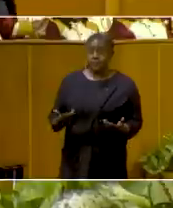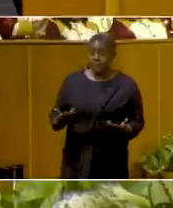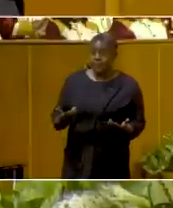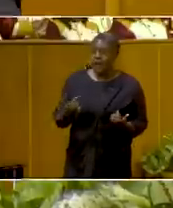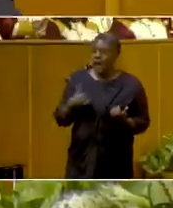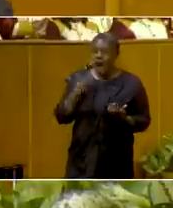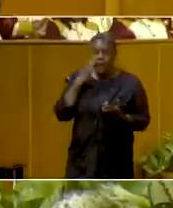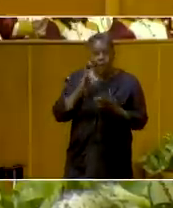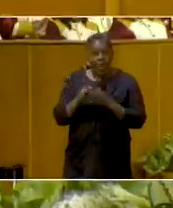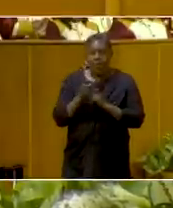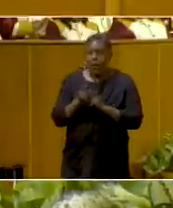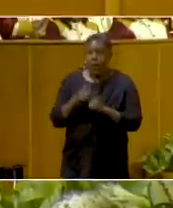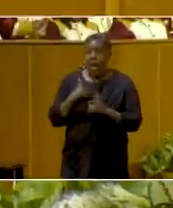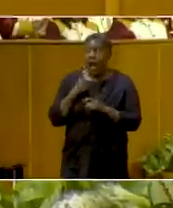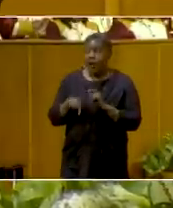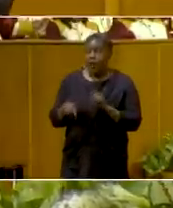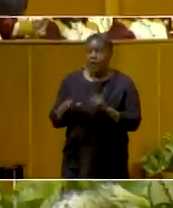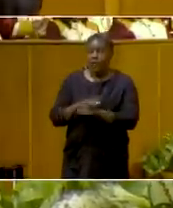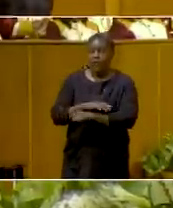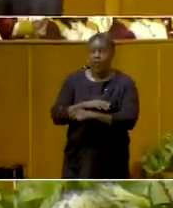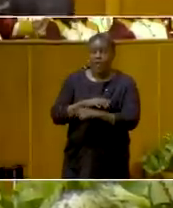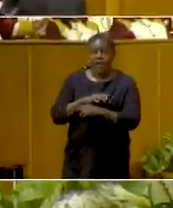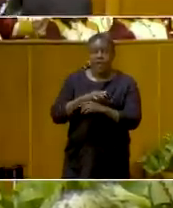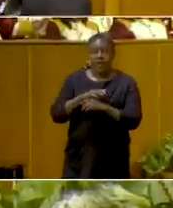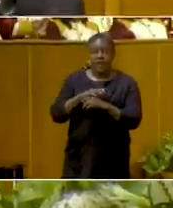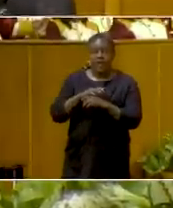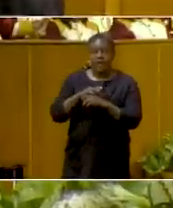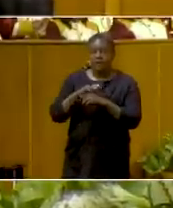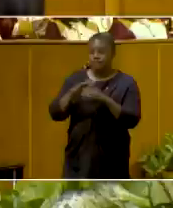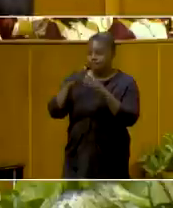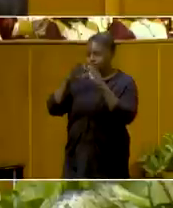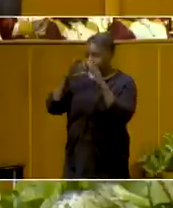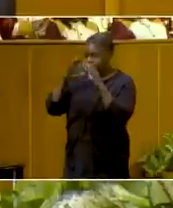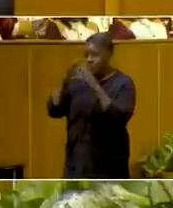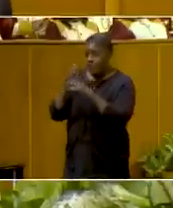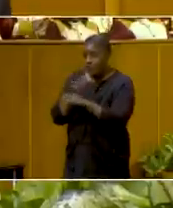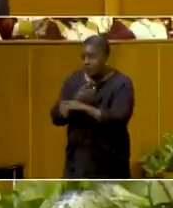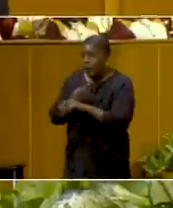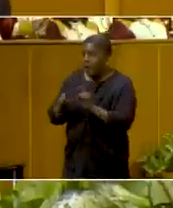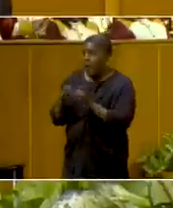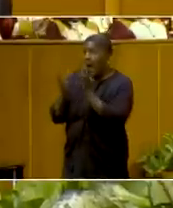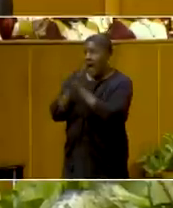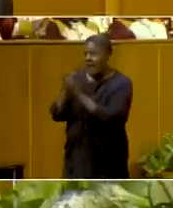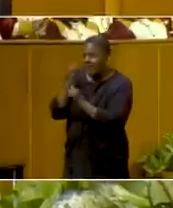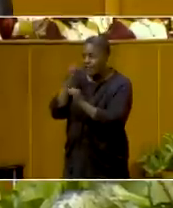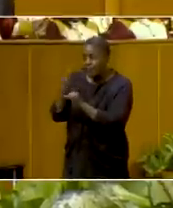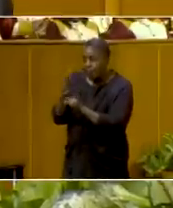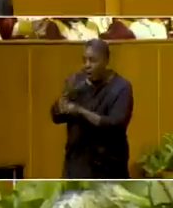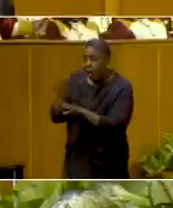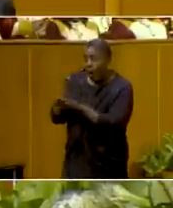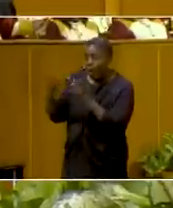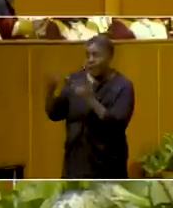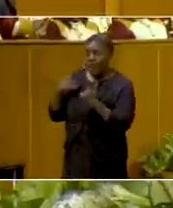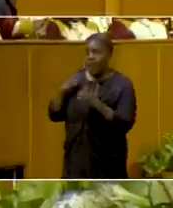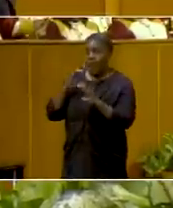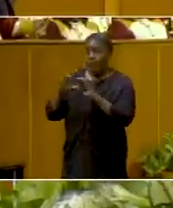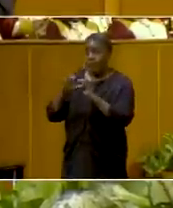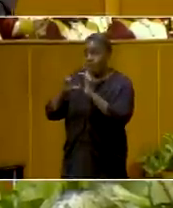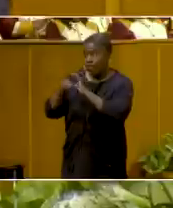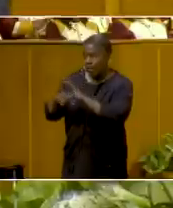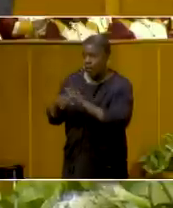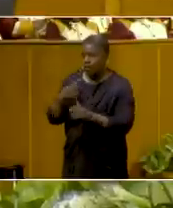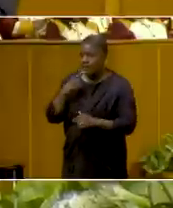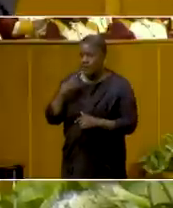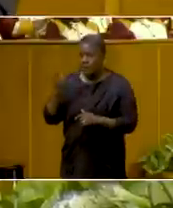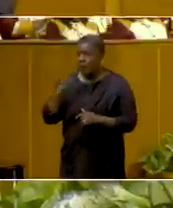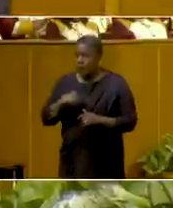I knew at that moment I couldn't fully minister to her. And so I asked her if she would be open to have a conversation later. She said